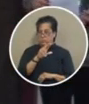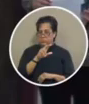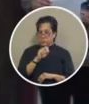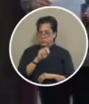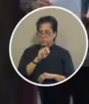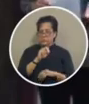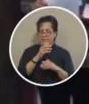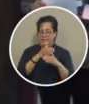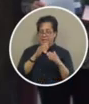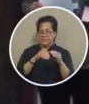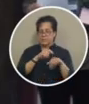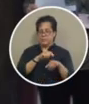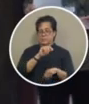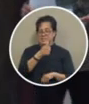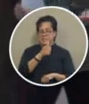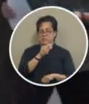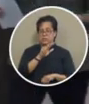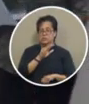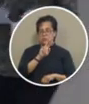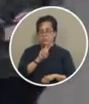at 10:32 a.m.